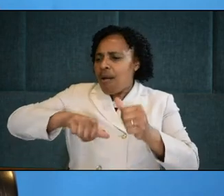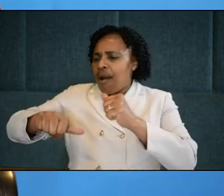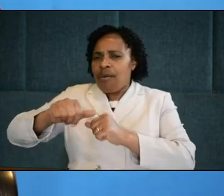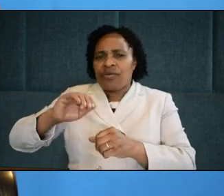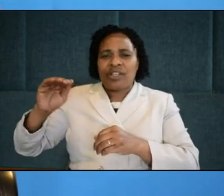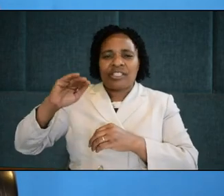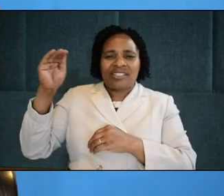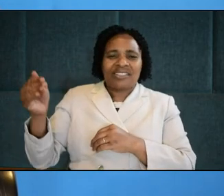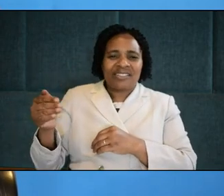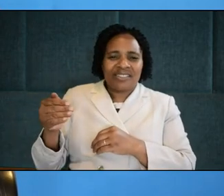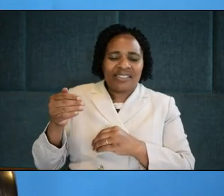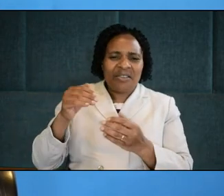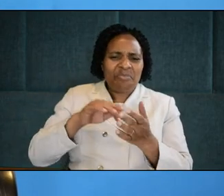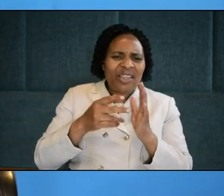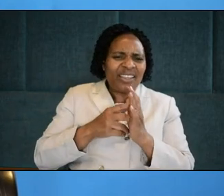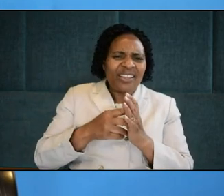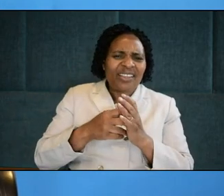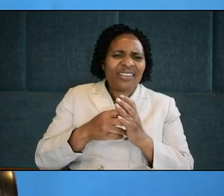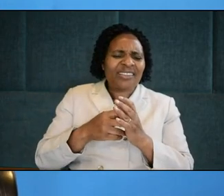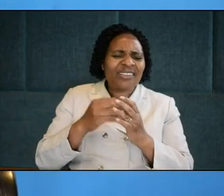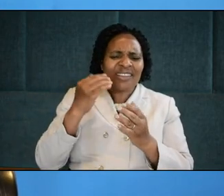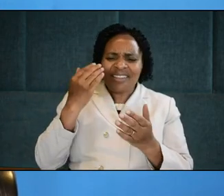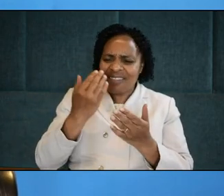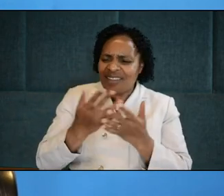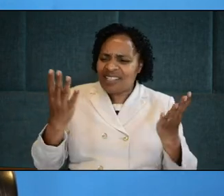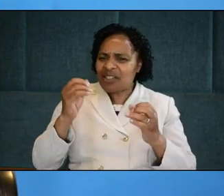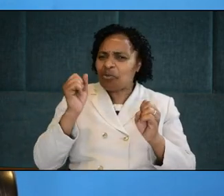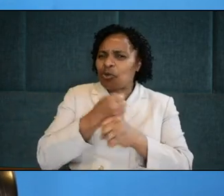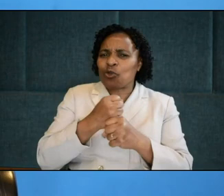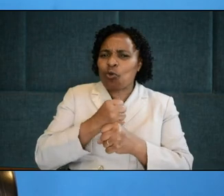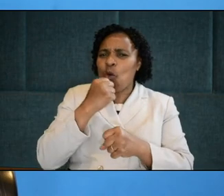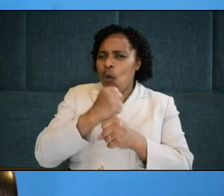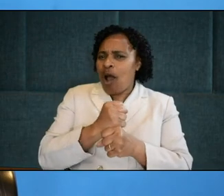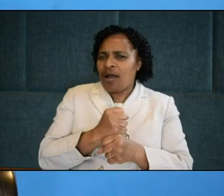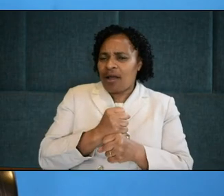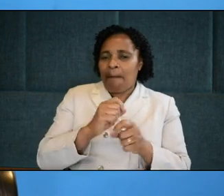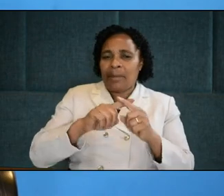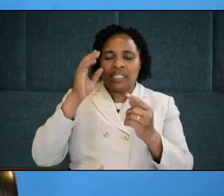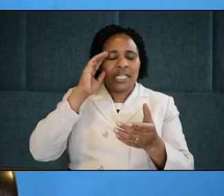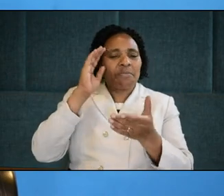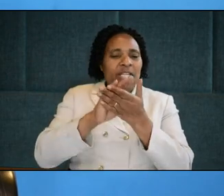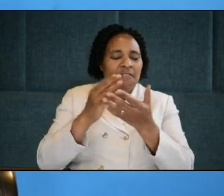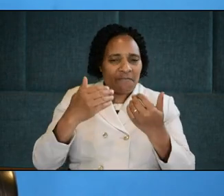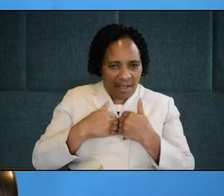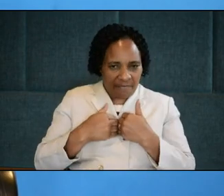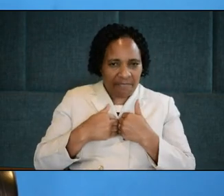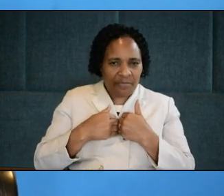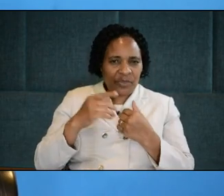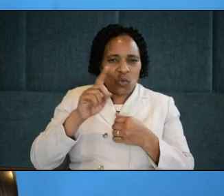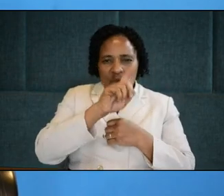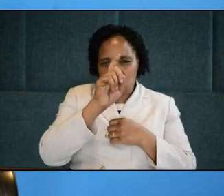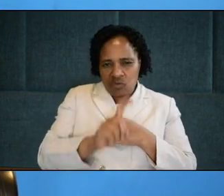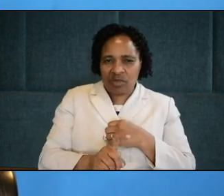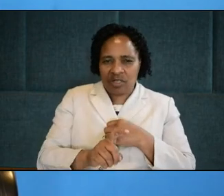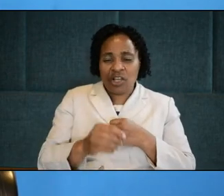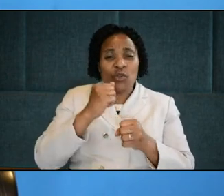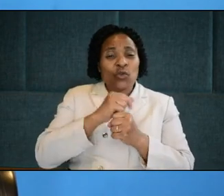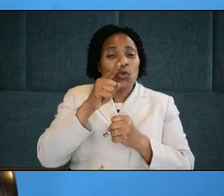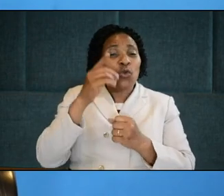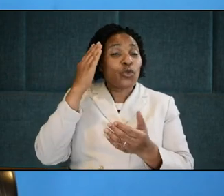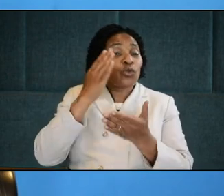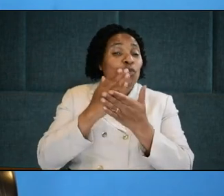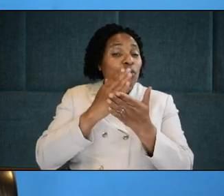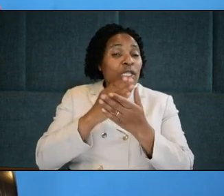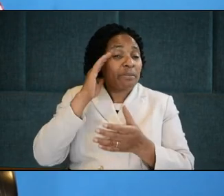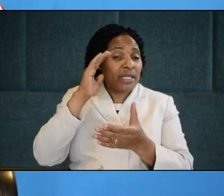that doesn't seem like something that can take down the walls. But they had to believe. So the question is, do you really